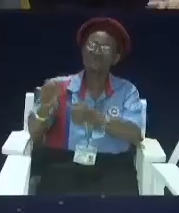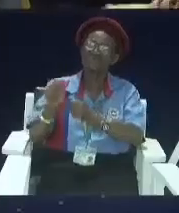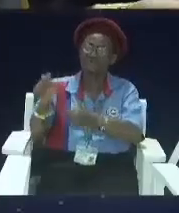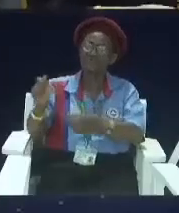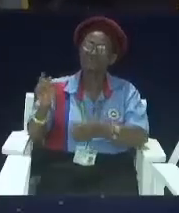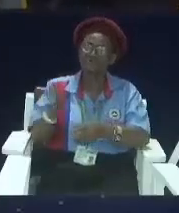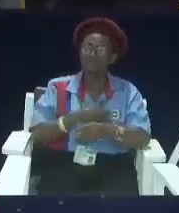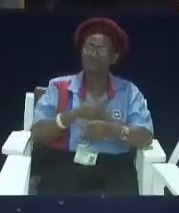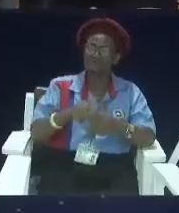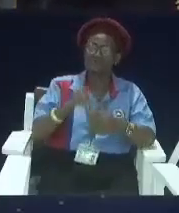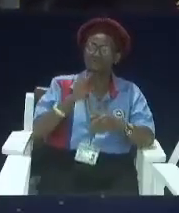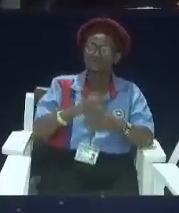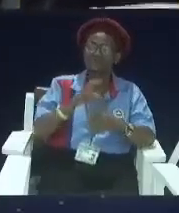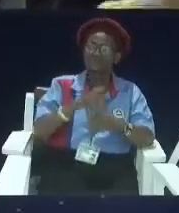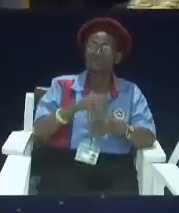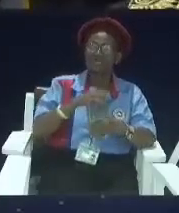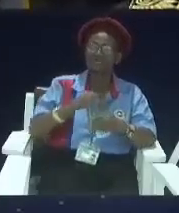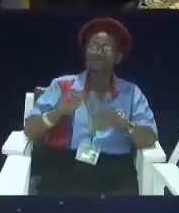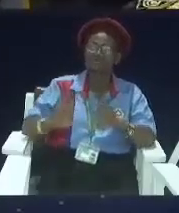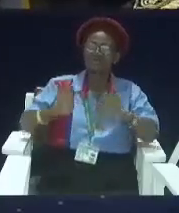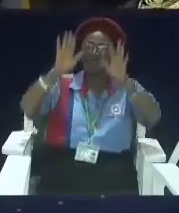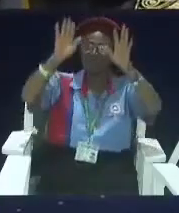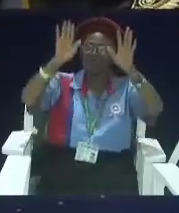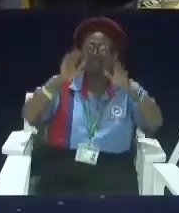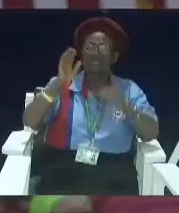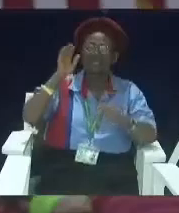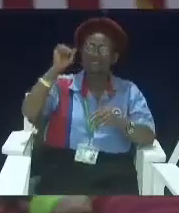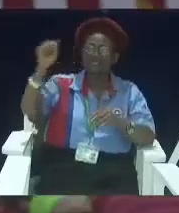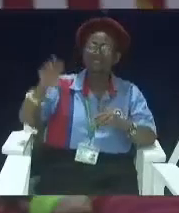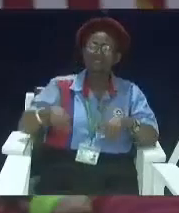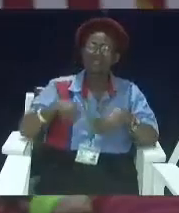The day he was sharing his testimony,